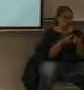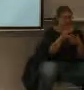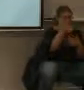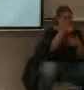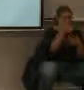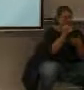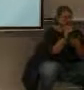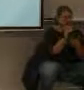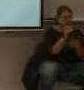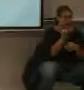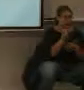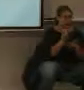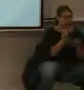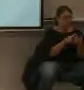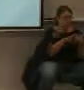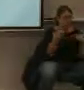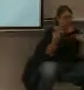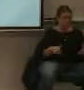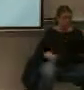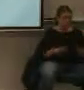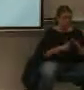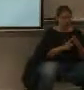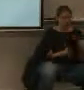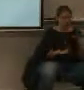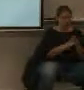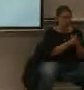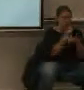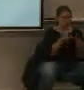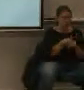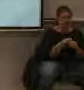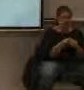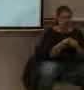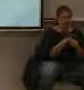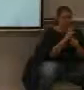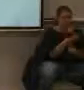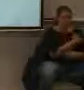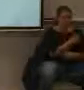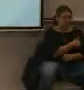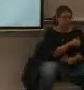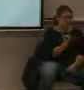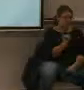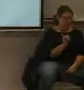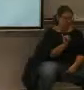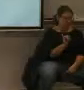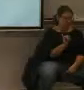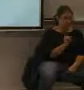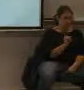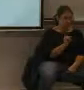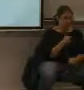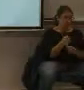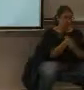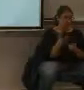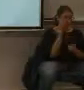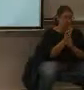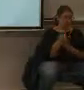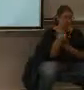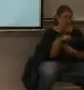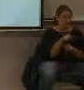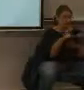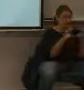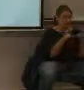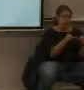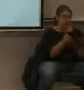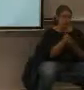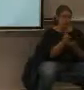diseases that are infectious to humans, and they start showing up in hospital infections, making it difficult for us to